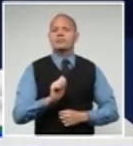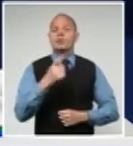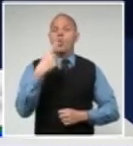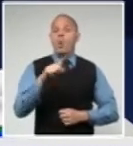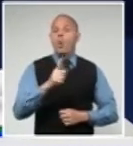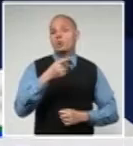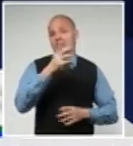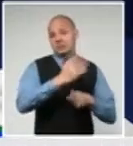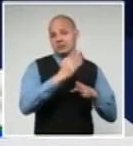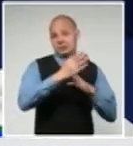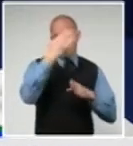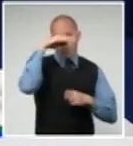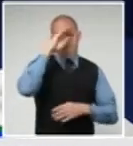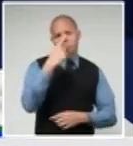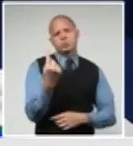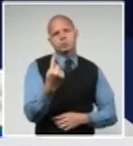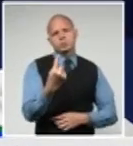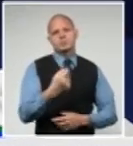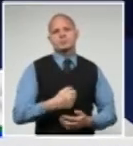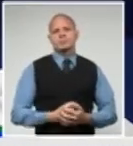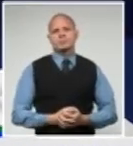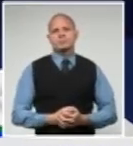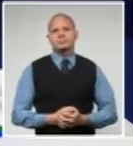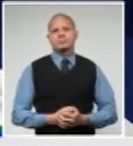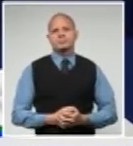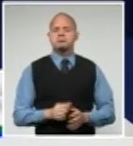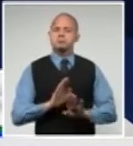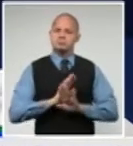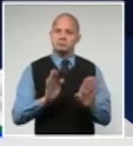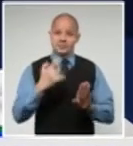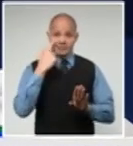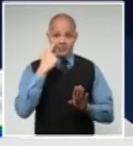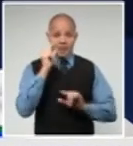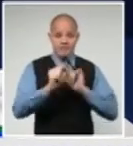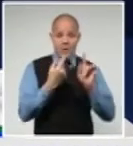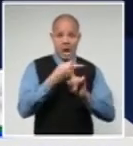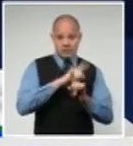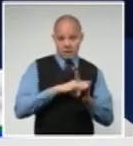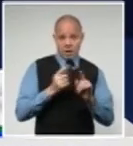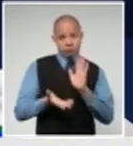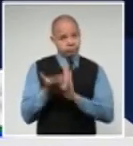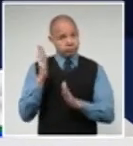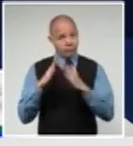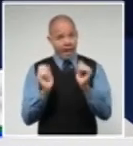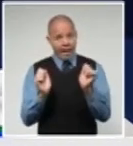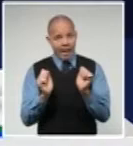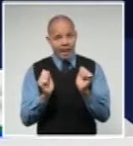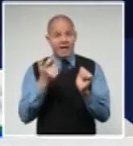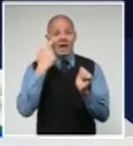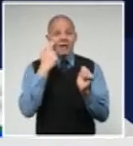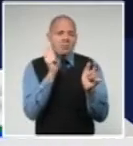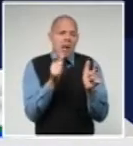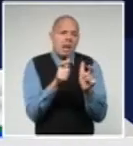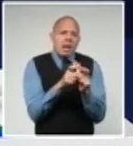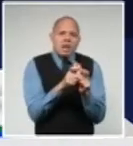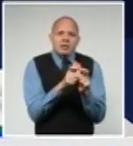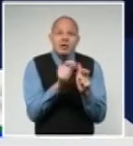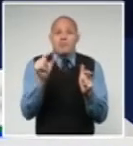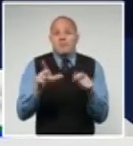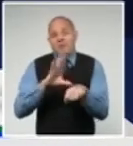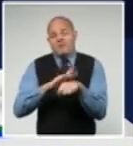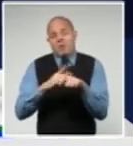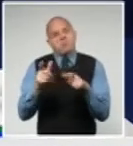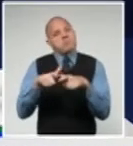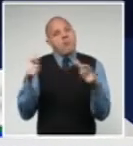Spíritus, 4 to Ciego de Ávila, and 1 to Santiago de Cuba. Thus,